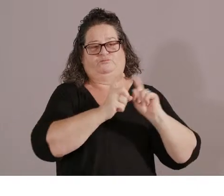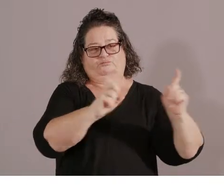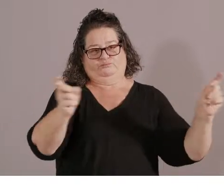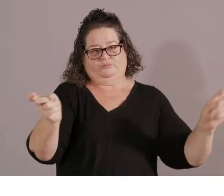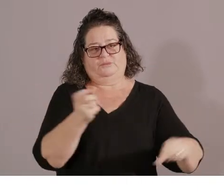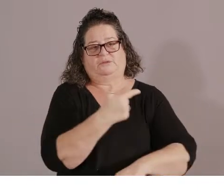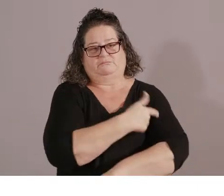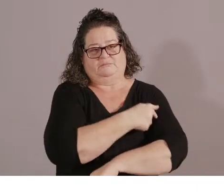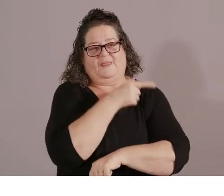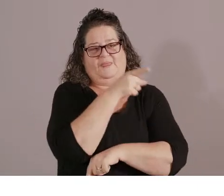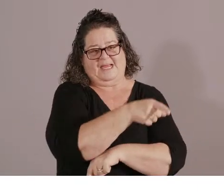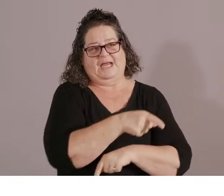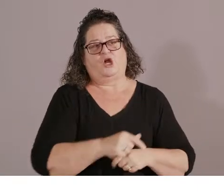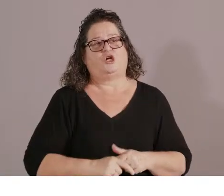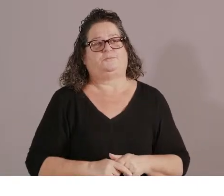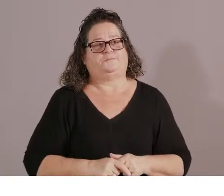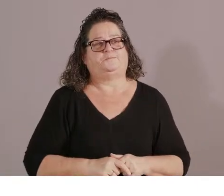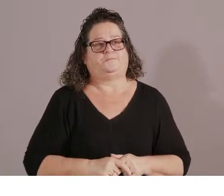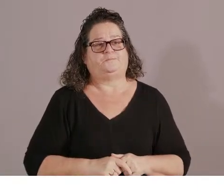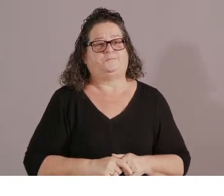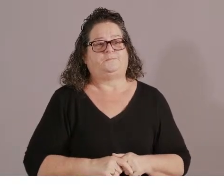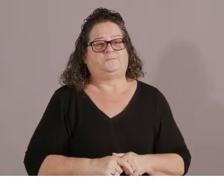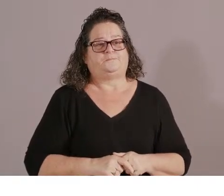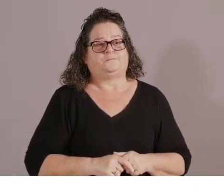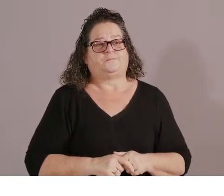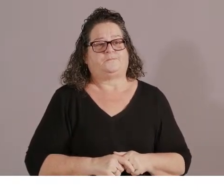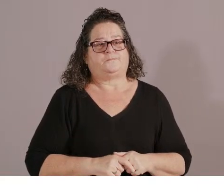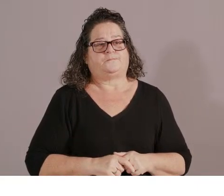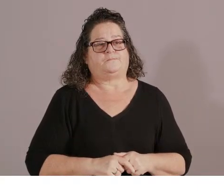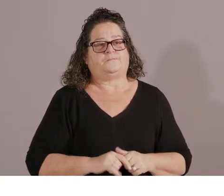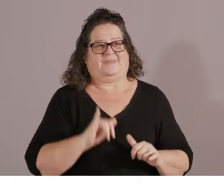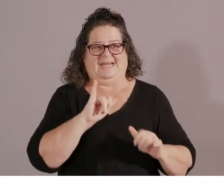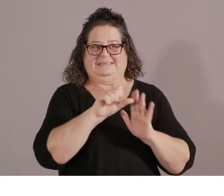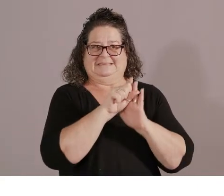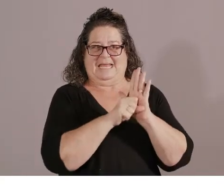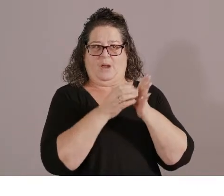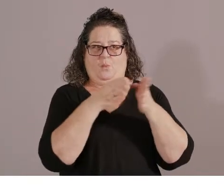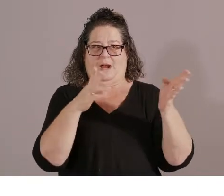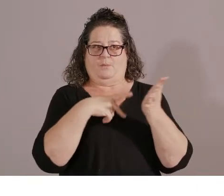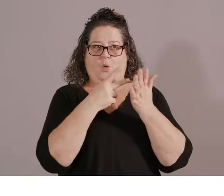available. And that is a statewide program.